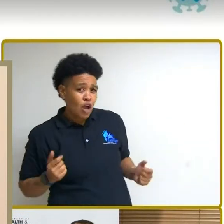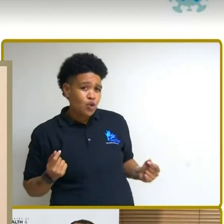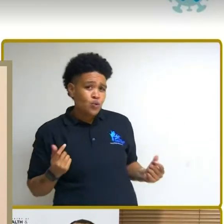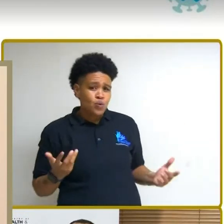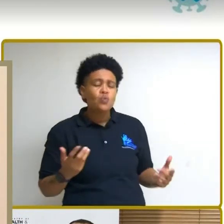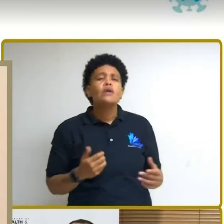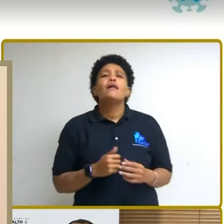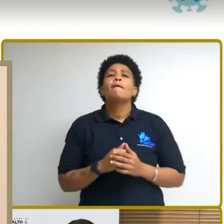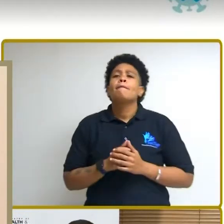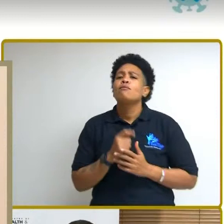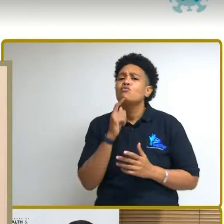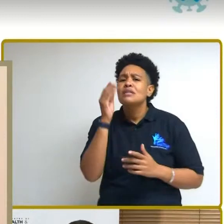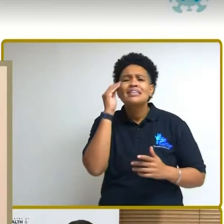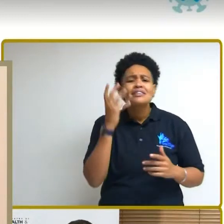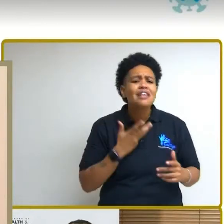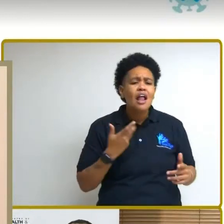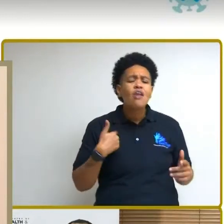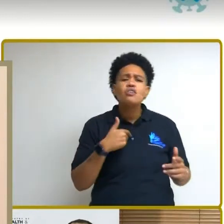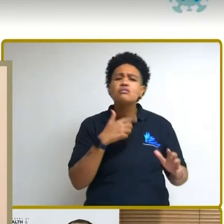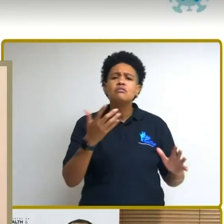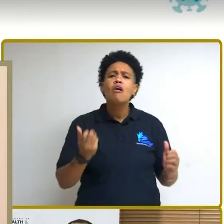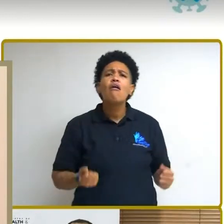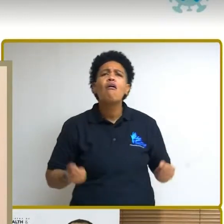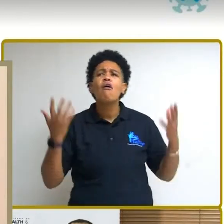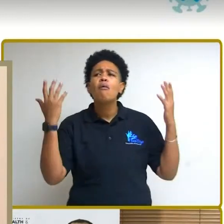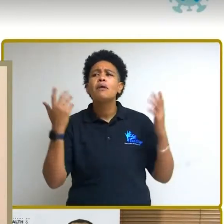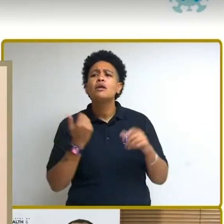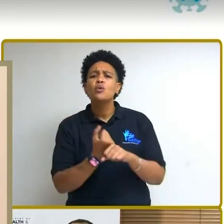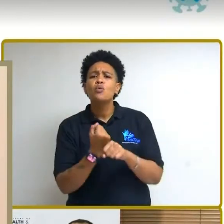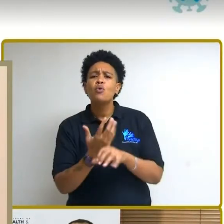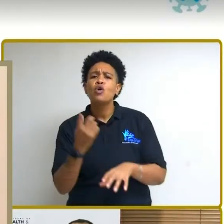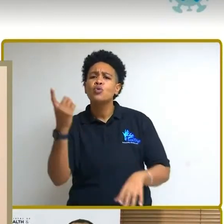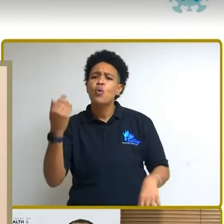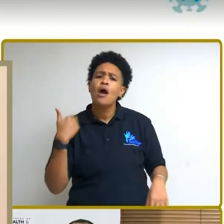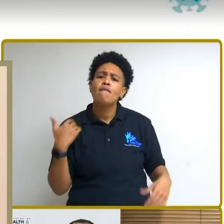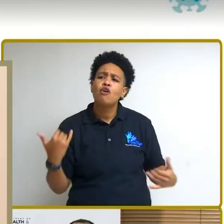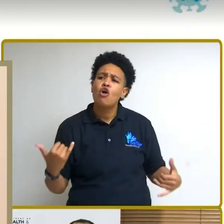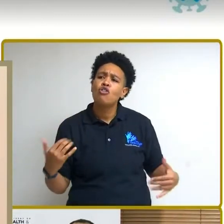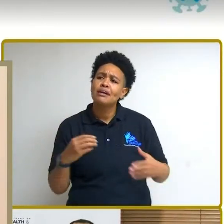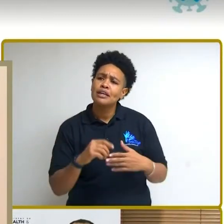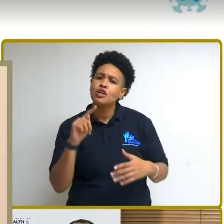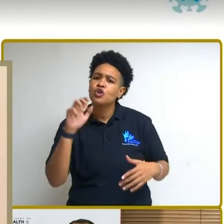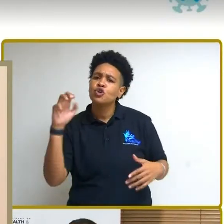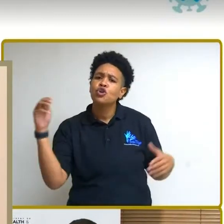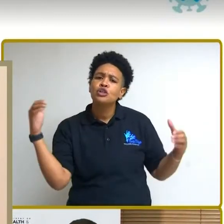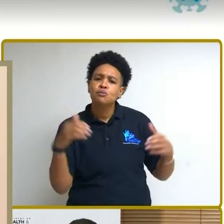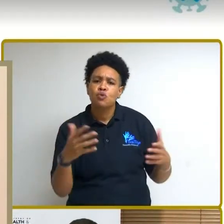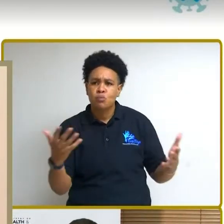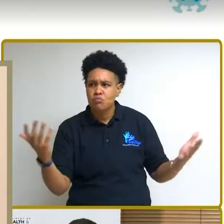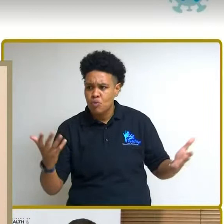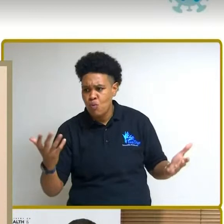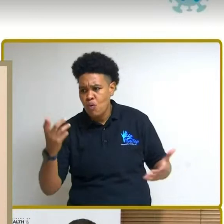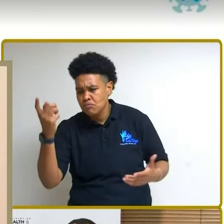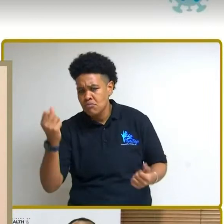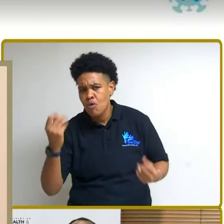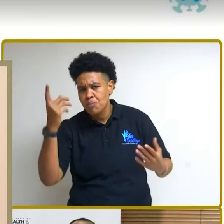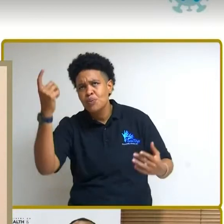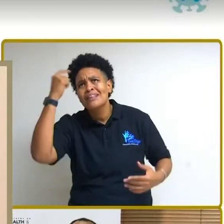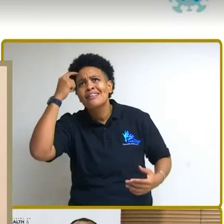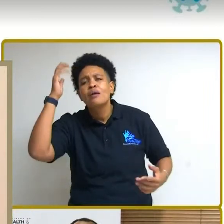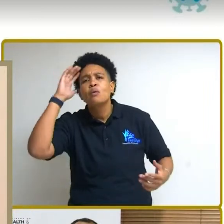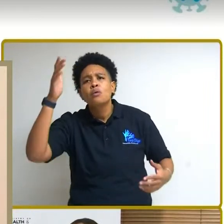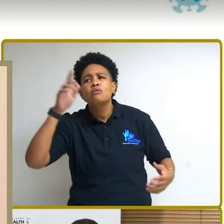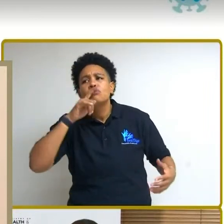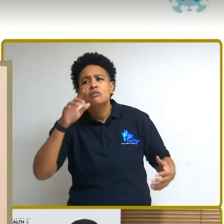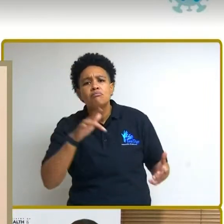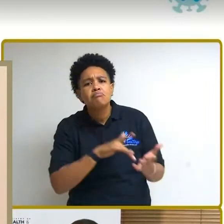So tell us now, how many workers do you have currently in the tourism industry, and how many do you think will